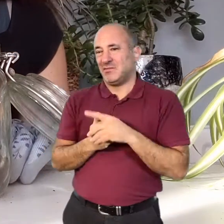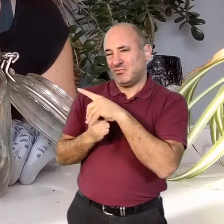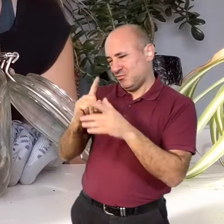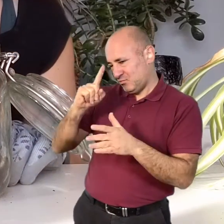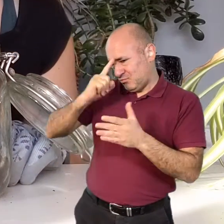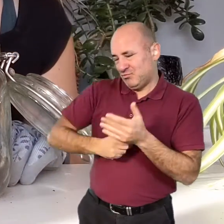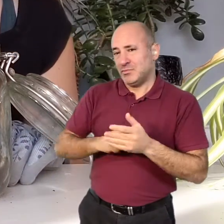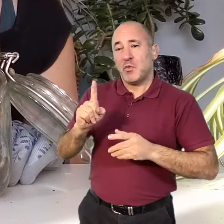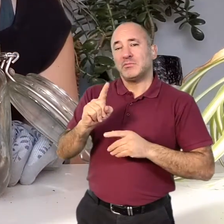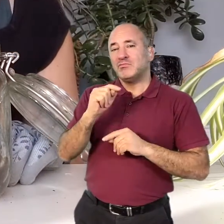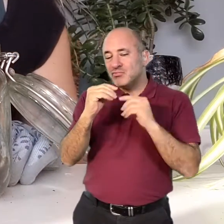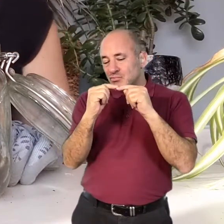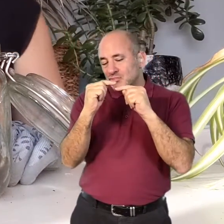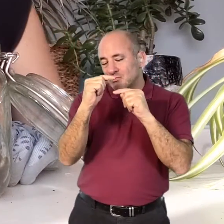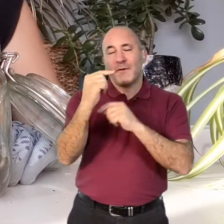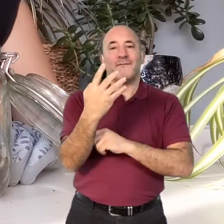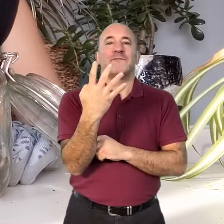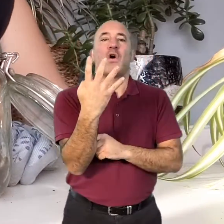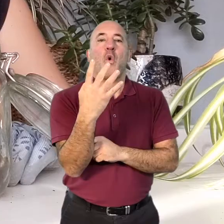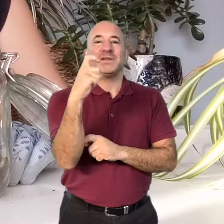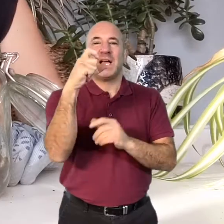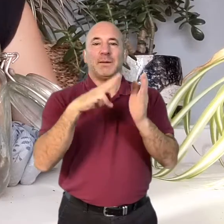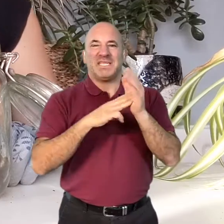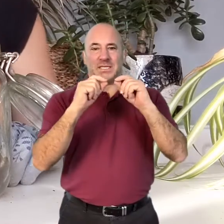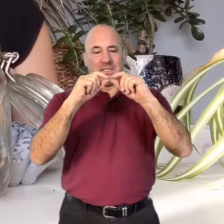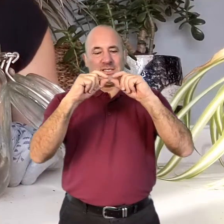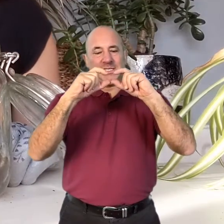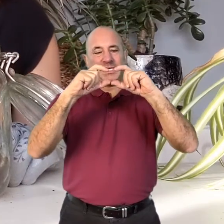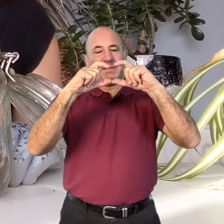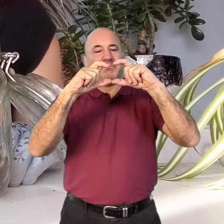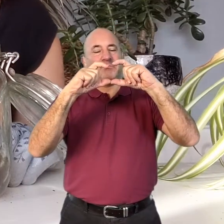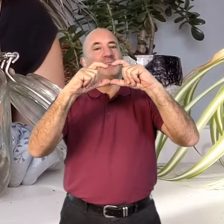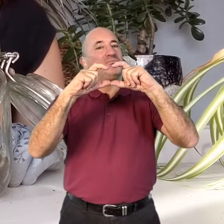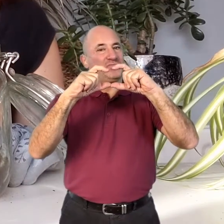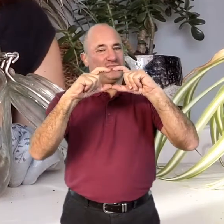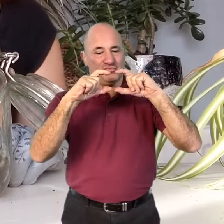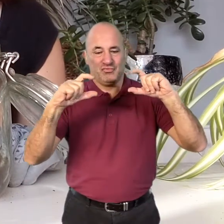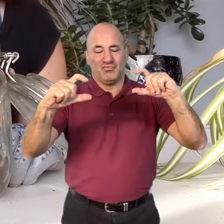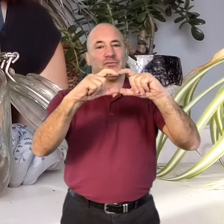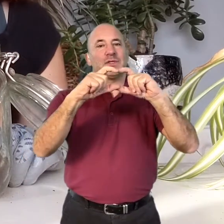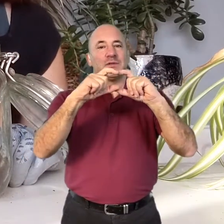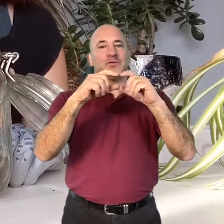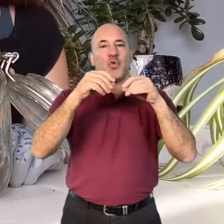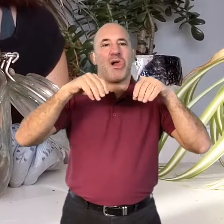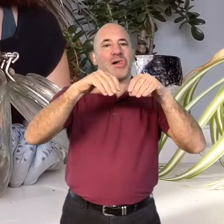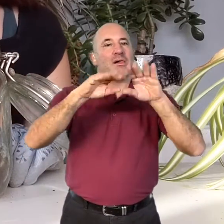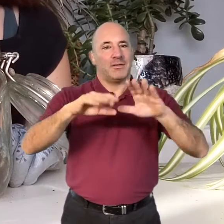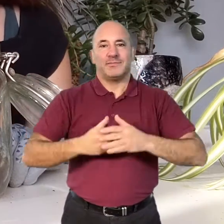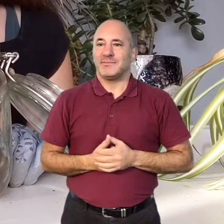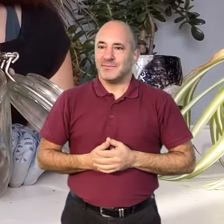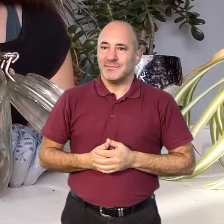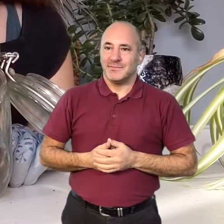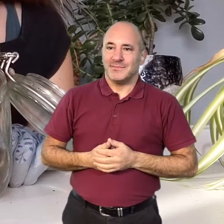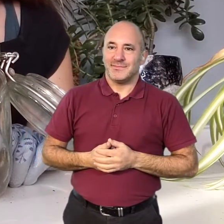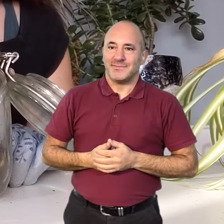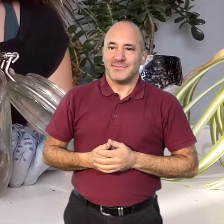few centimetres layer of soil. So I'm probably going to add about 4 centimetres